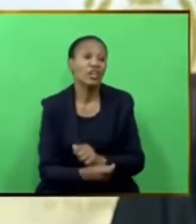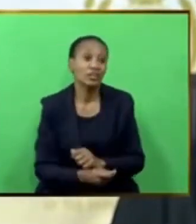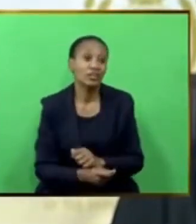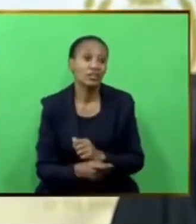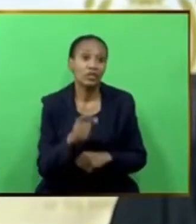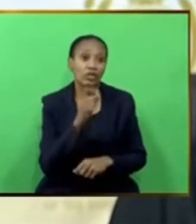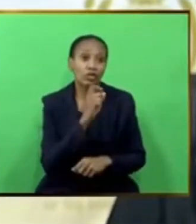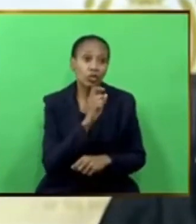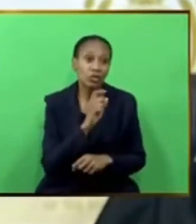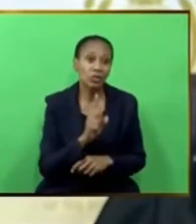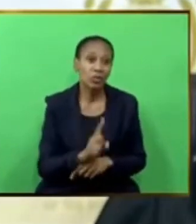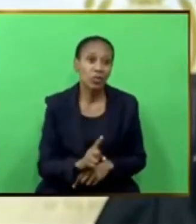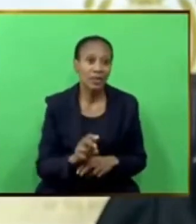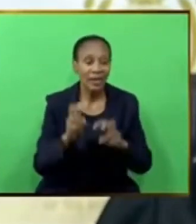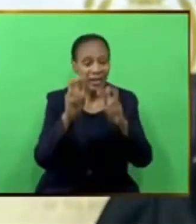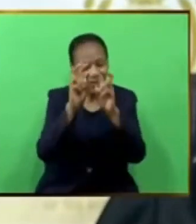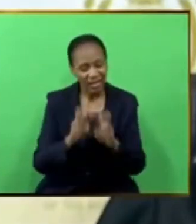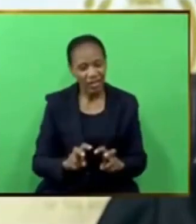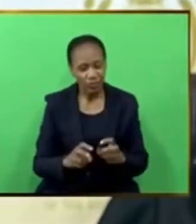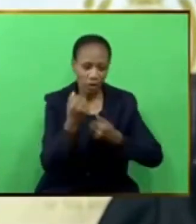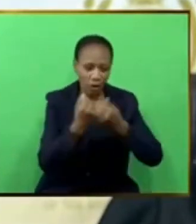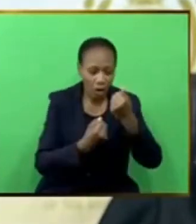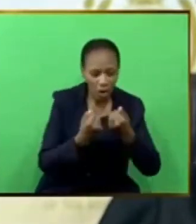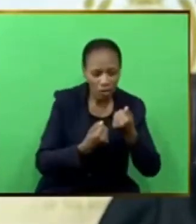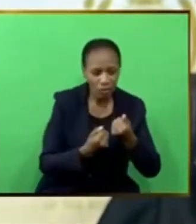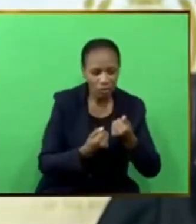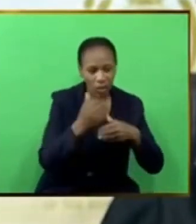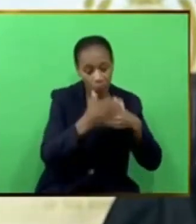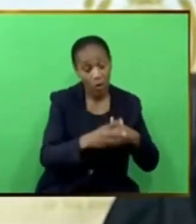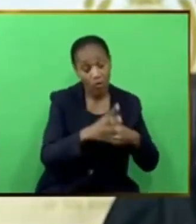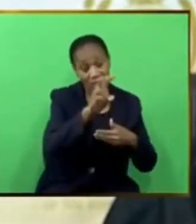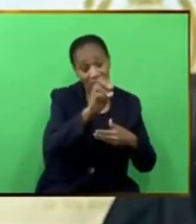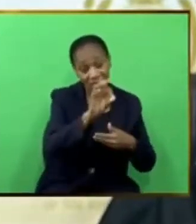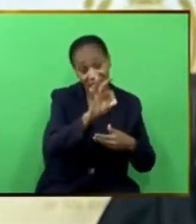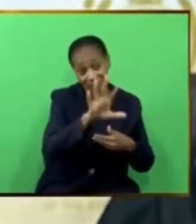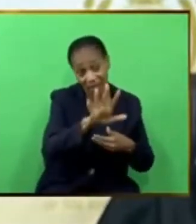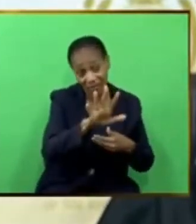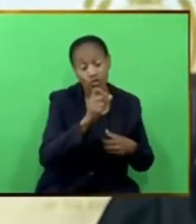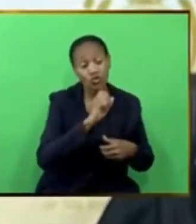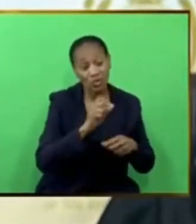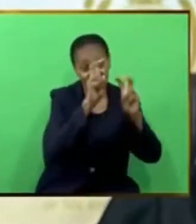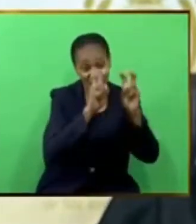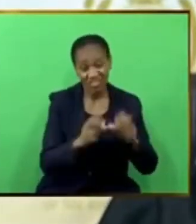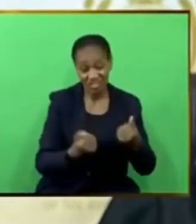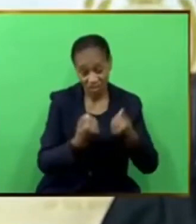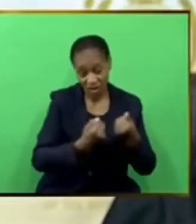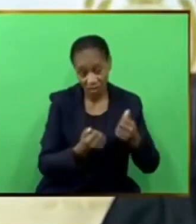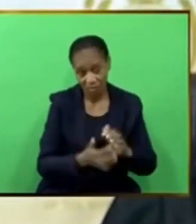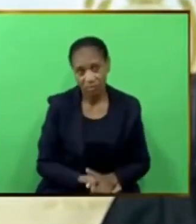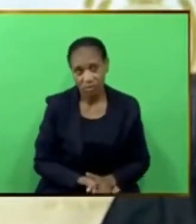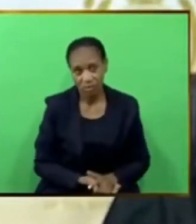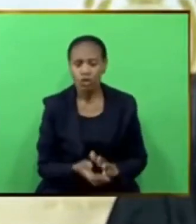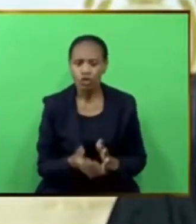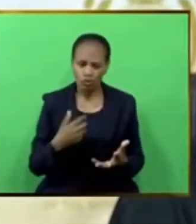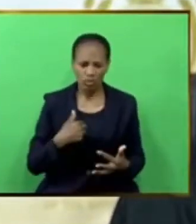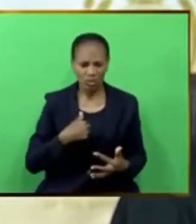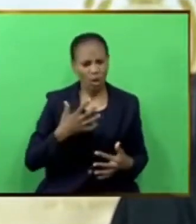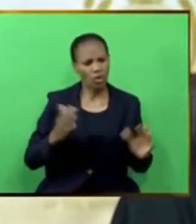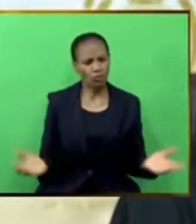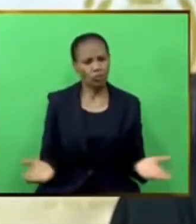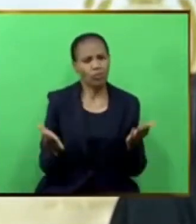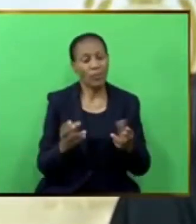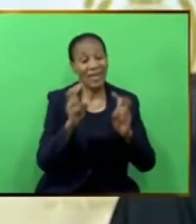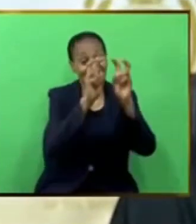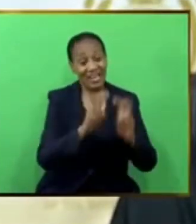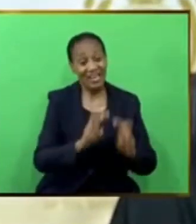platform that includes electric vehicles by 2035. To encourage the production of electric